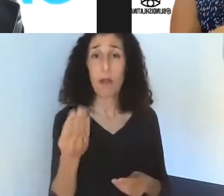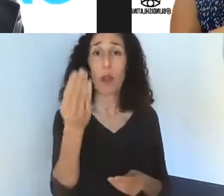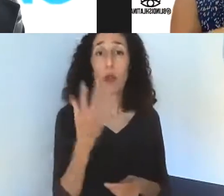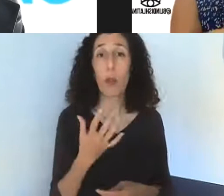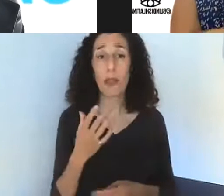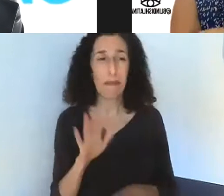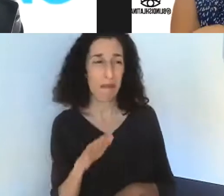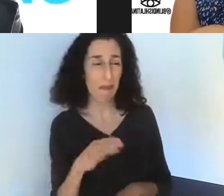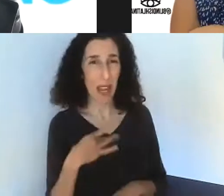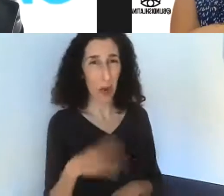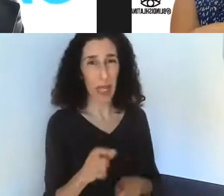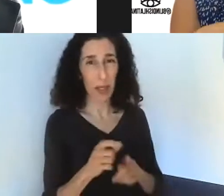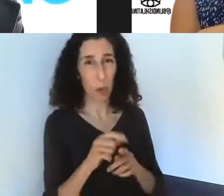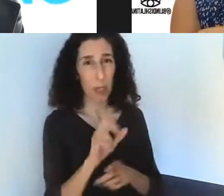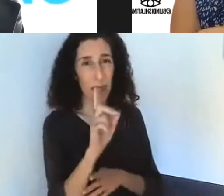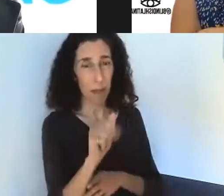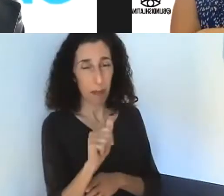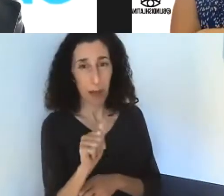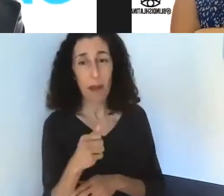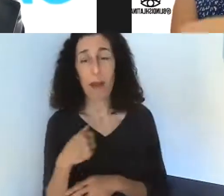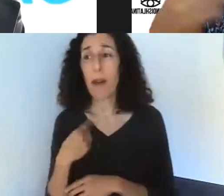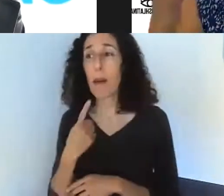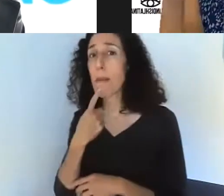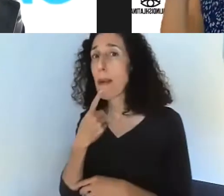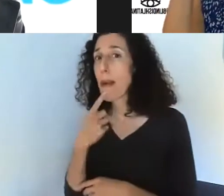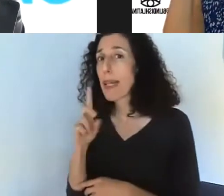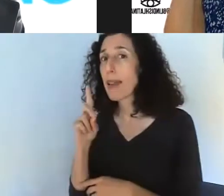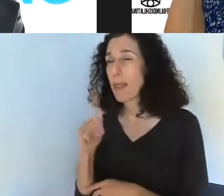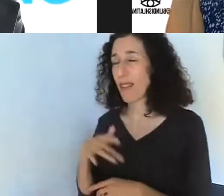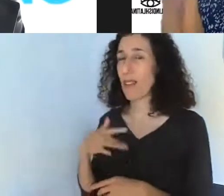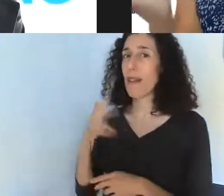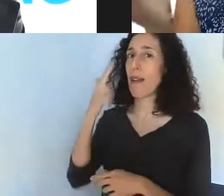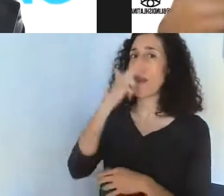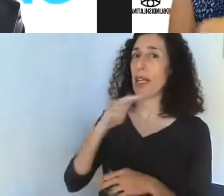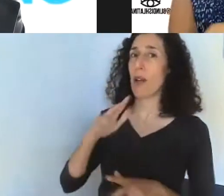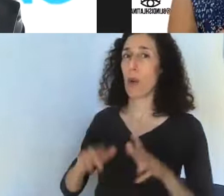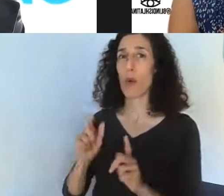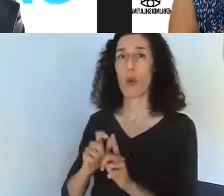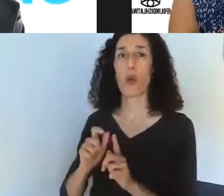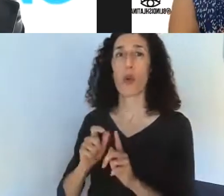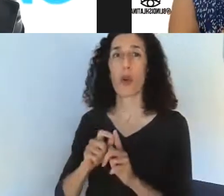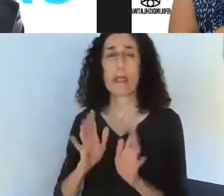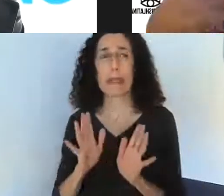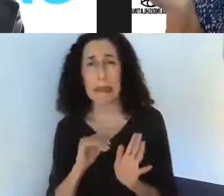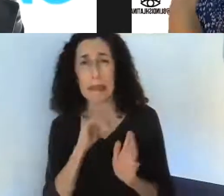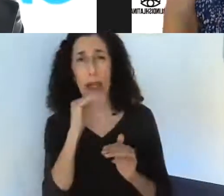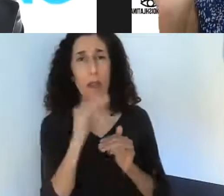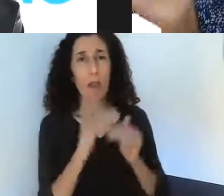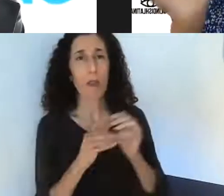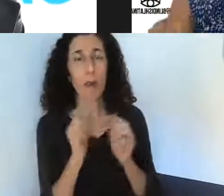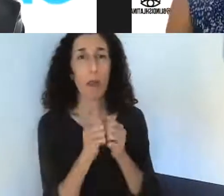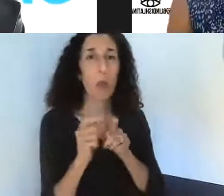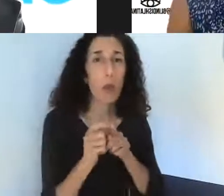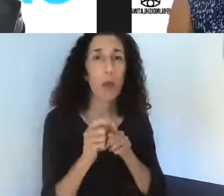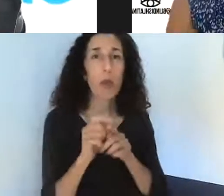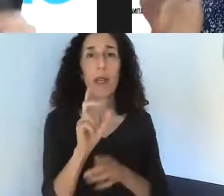I just received a message on LinkedIn the other day that somebody said to me, I heard the term differently abled. Oh, and I just